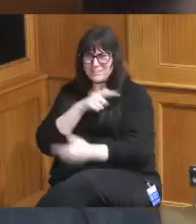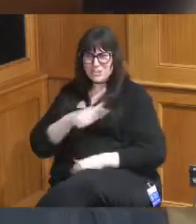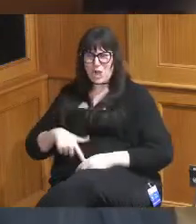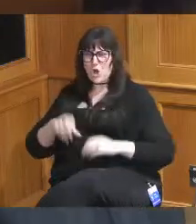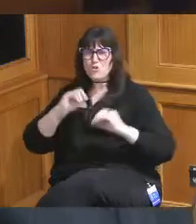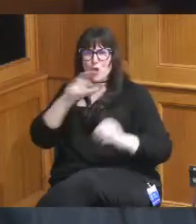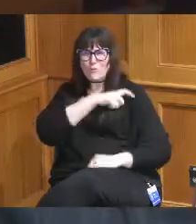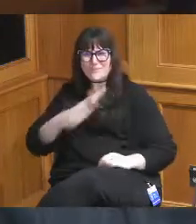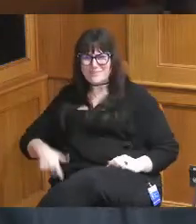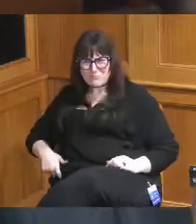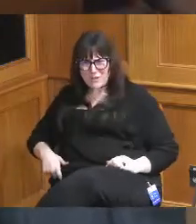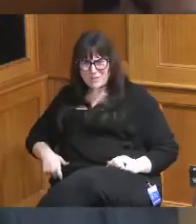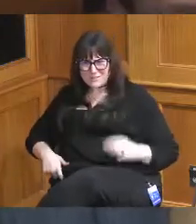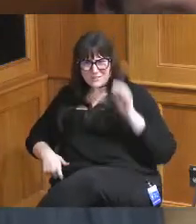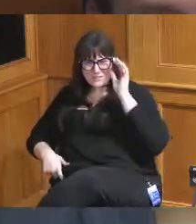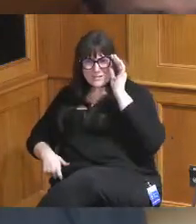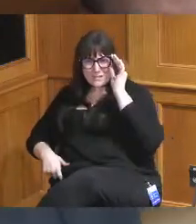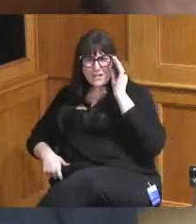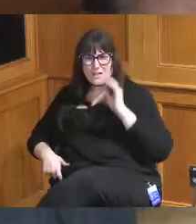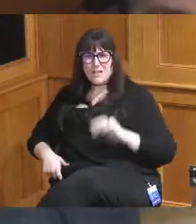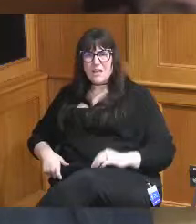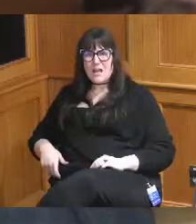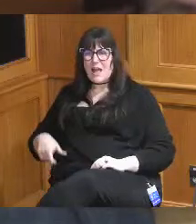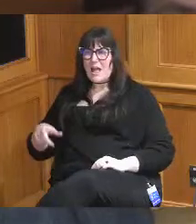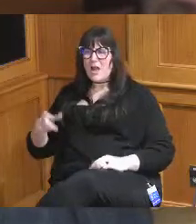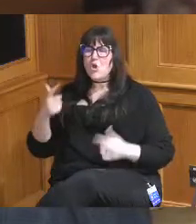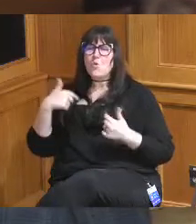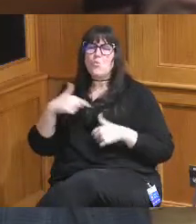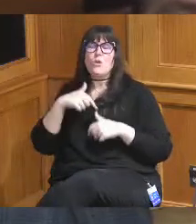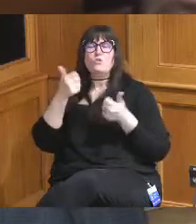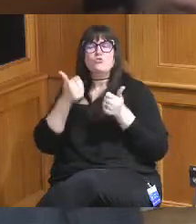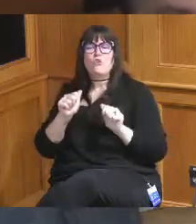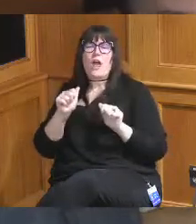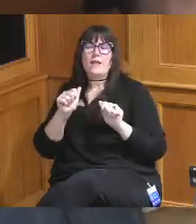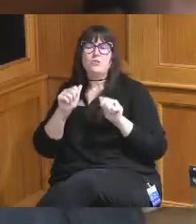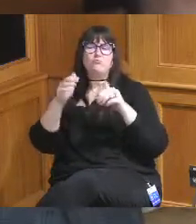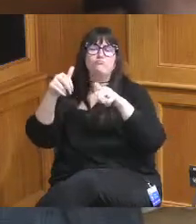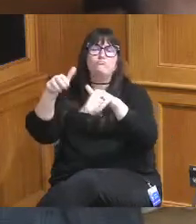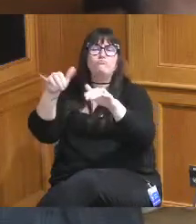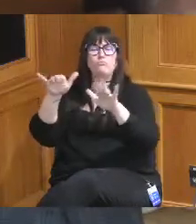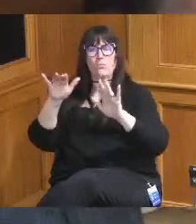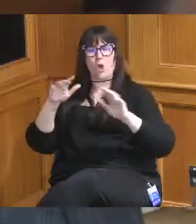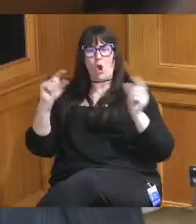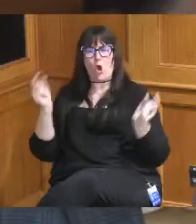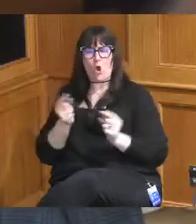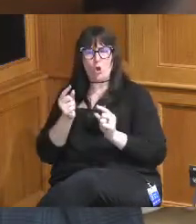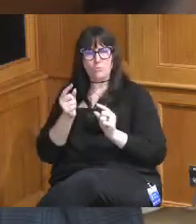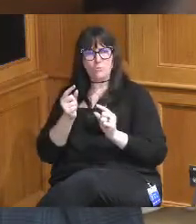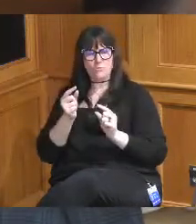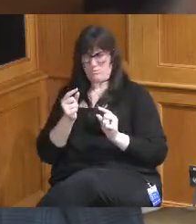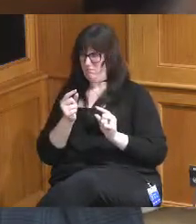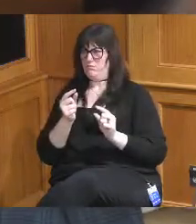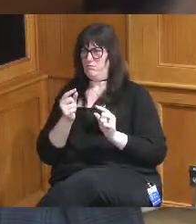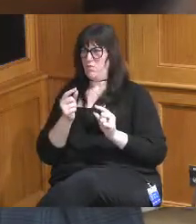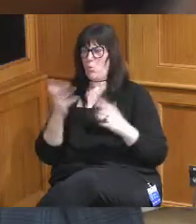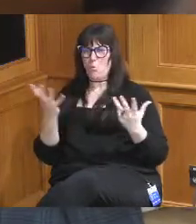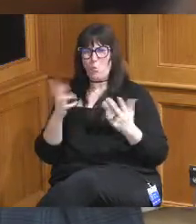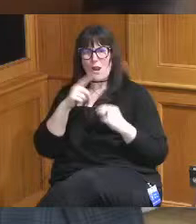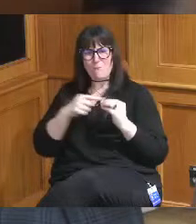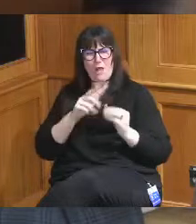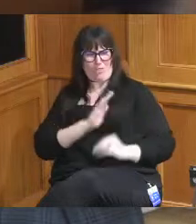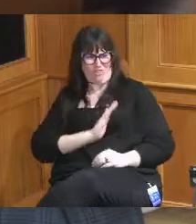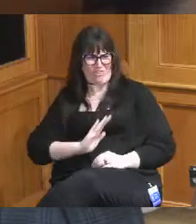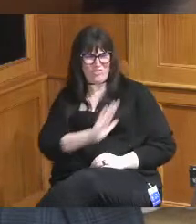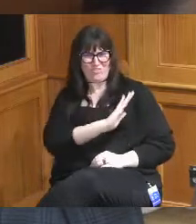back there. You put them in the box truck, and then you say, we was trying to get them out of harm's way. What about the harm's way of the citizens who live